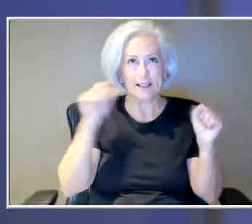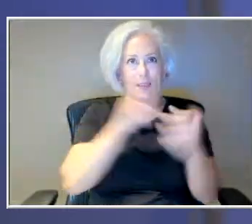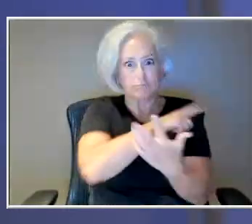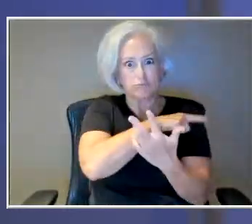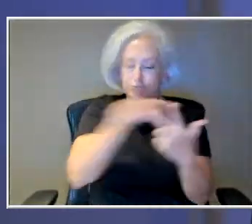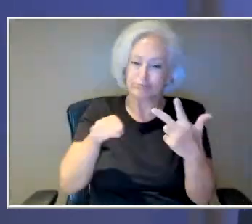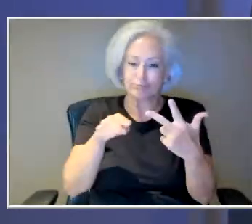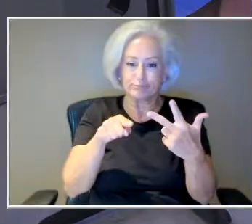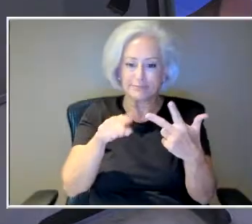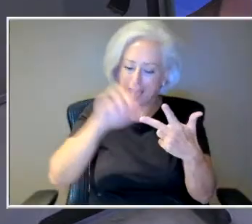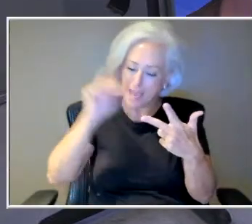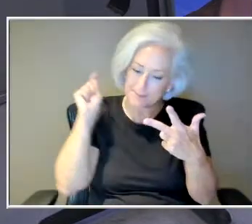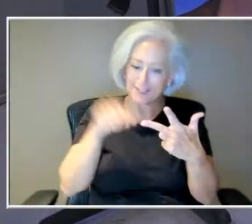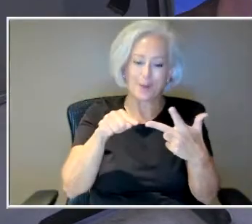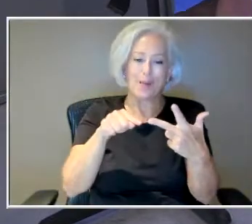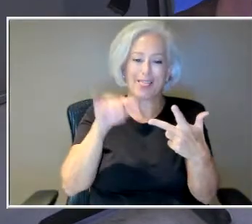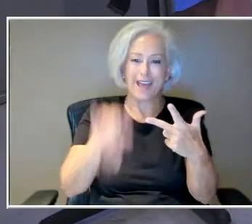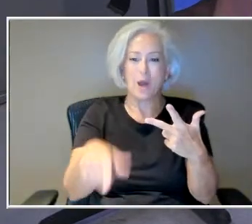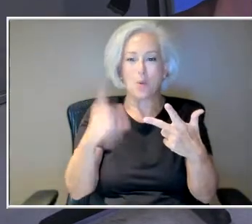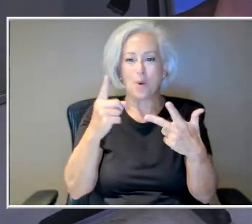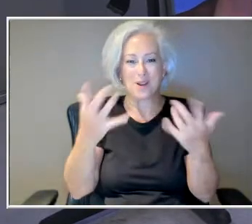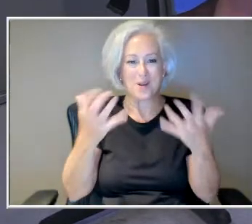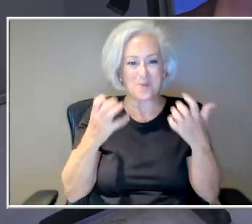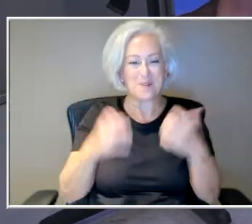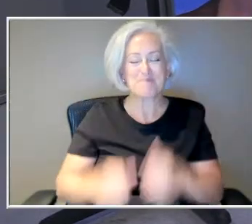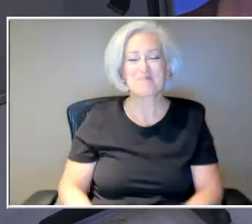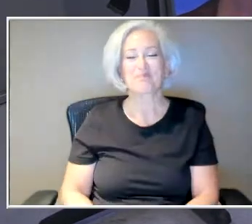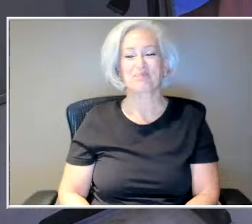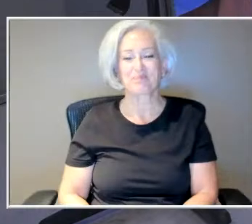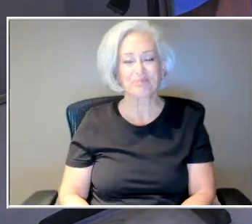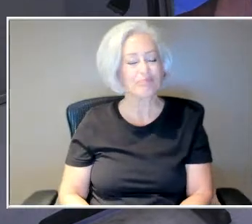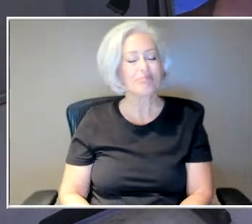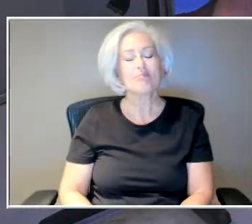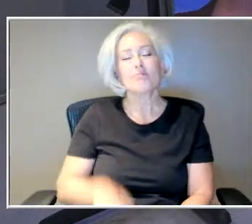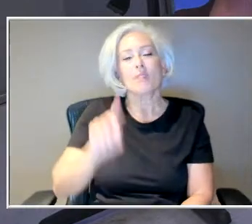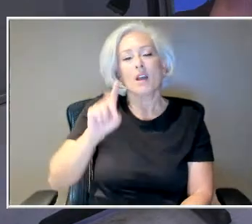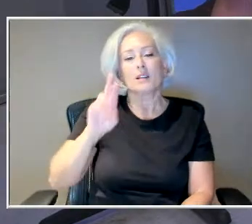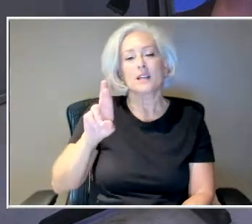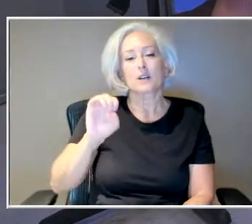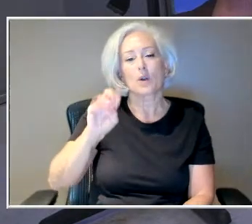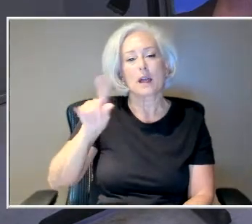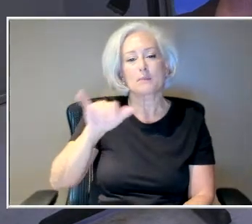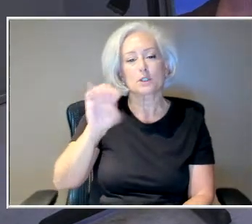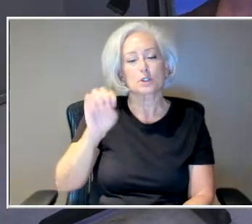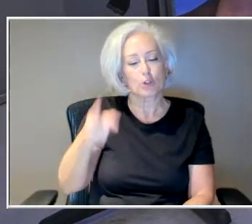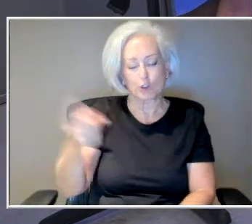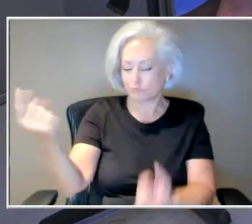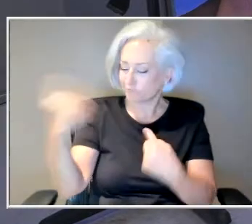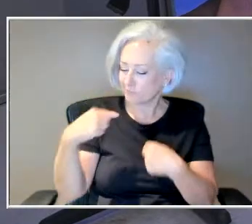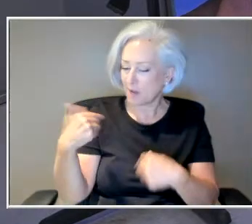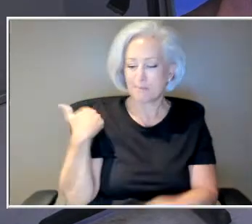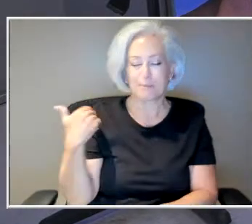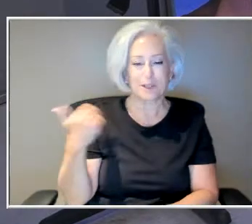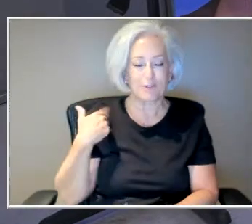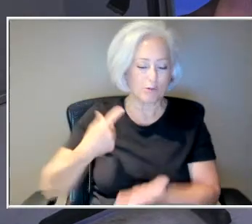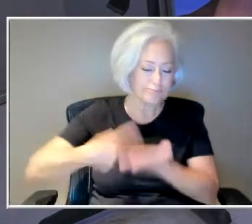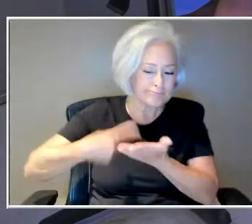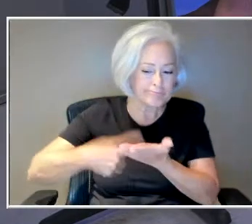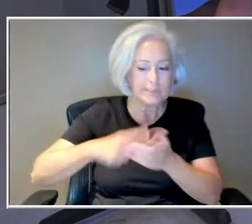pun intended, but you're like, that's the one. Dr. Ebersole, we've had you on here talking about patients who experience different types